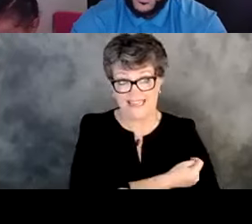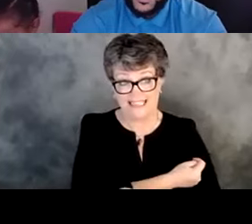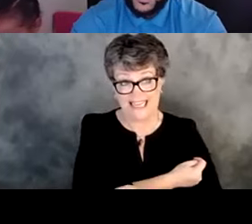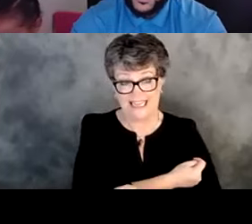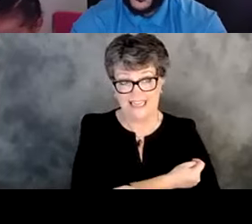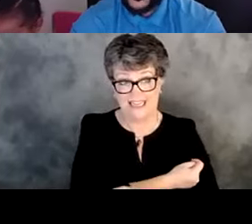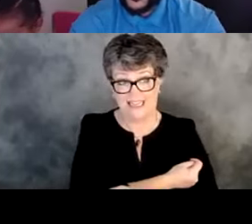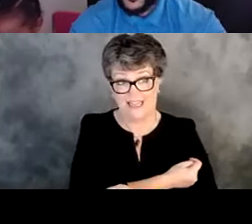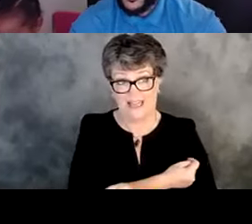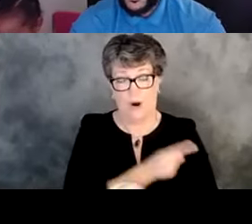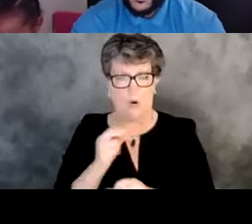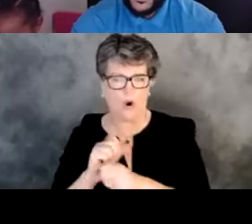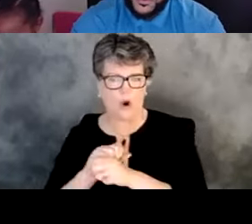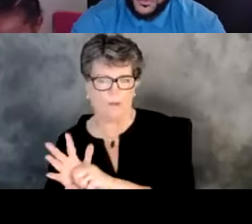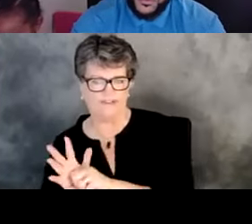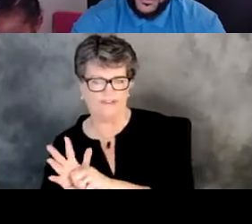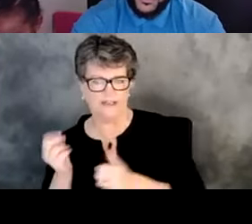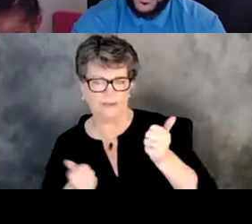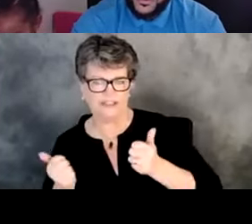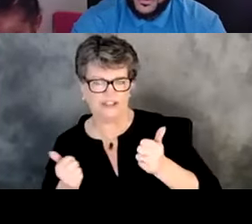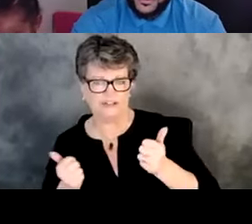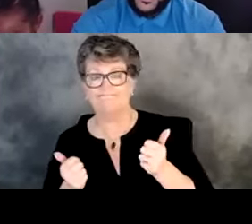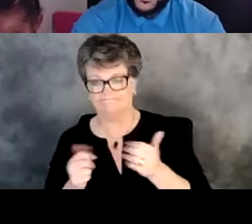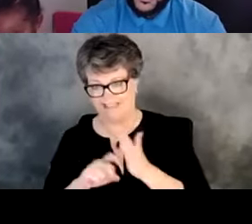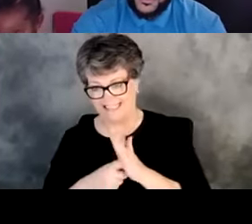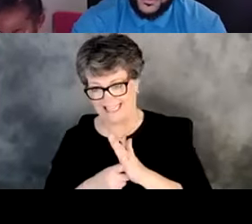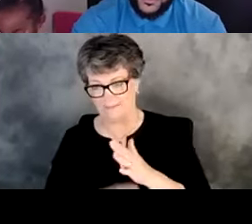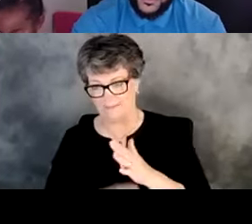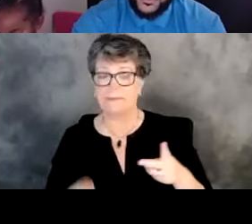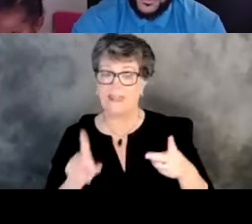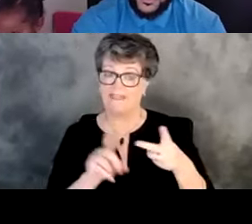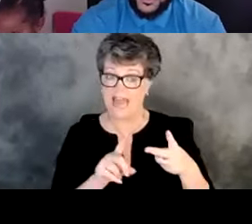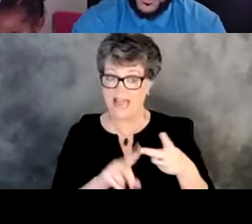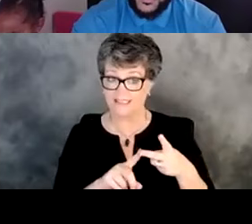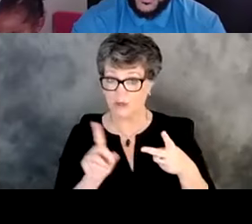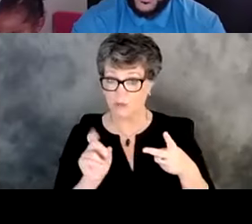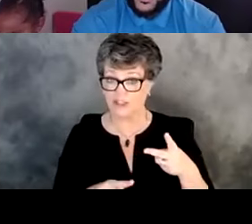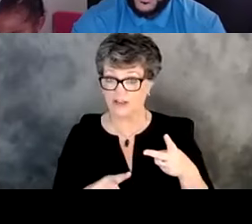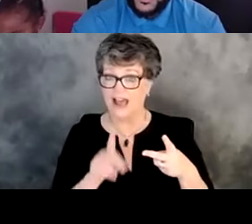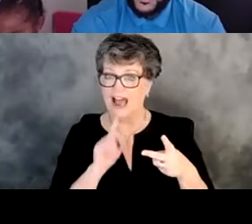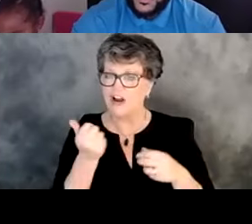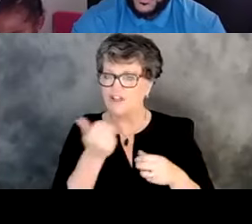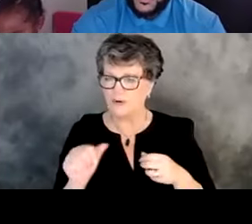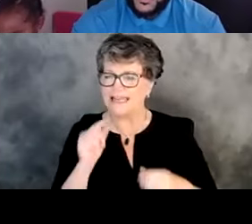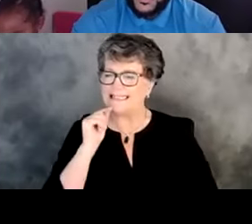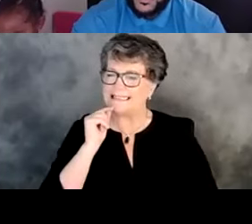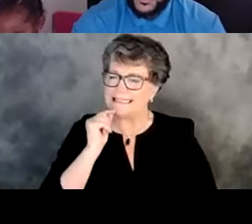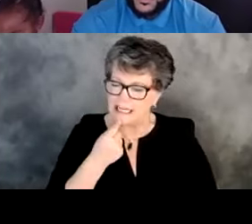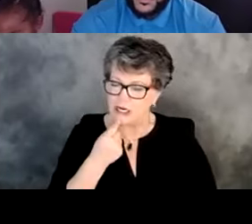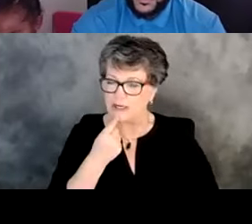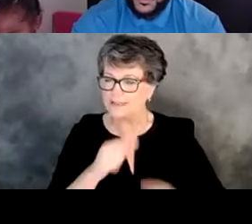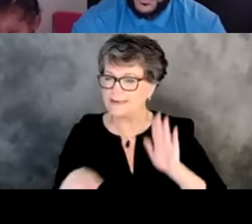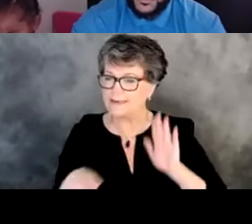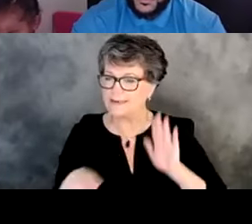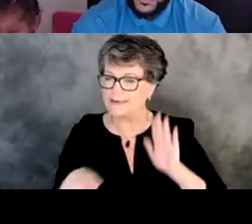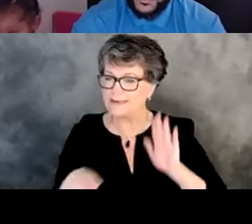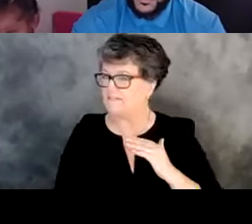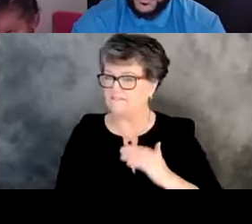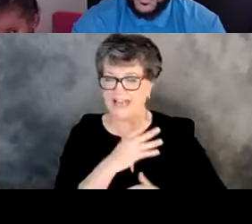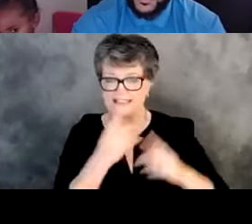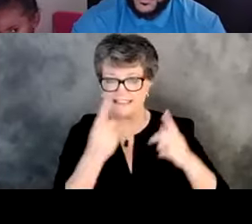COVID? And that's one of the key things. The next question is, are there any serious adverse events that